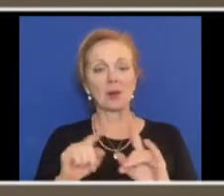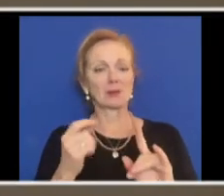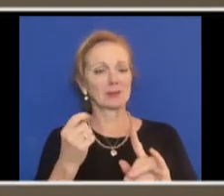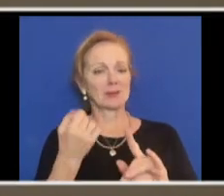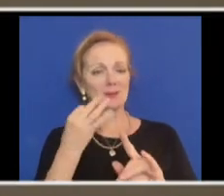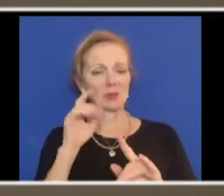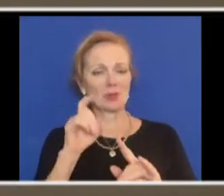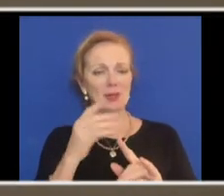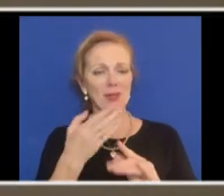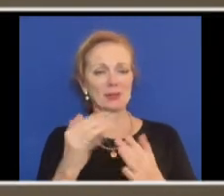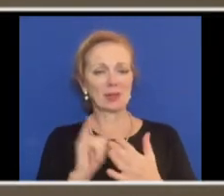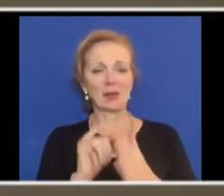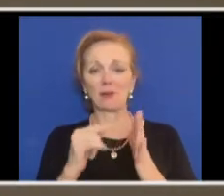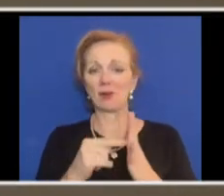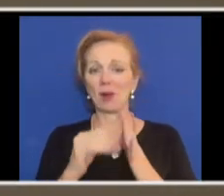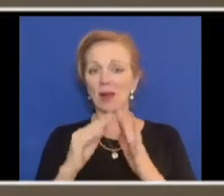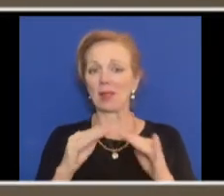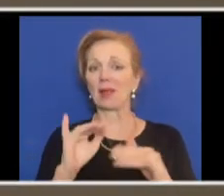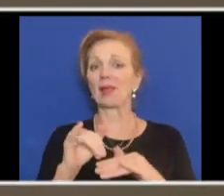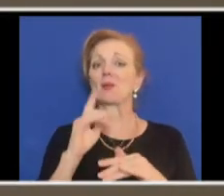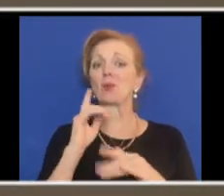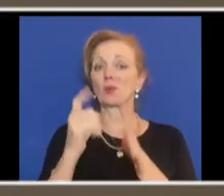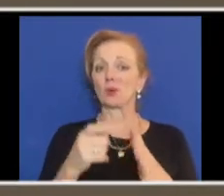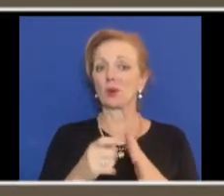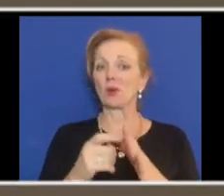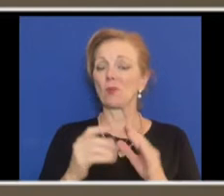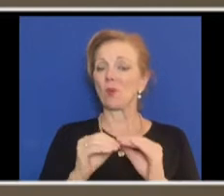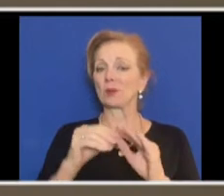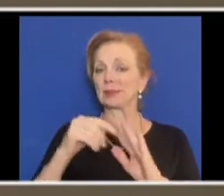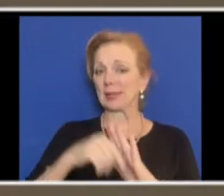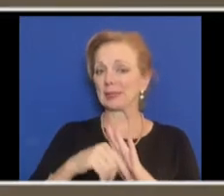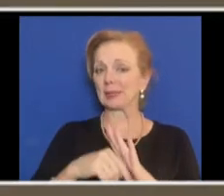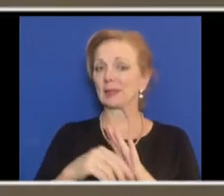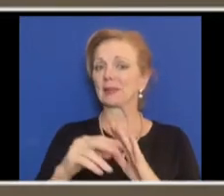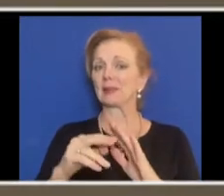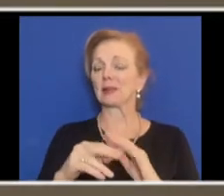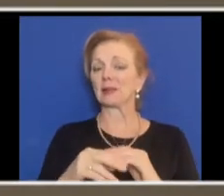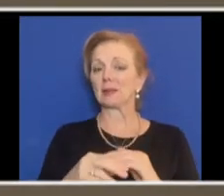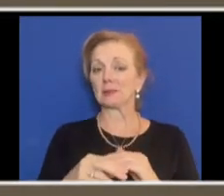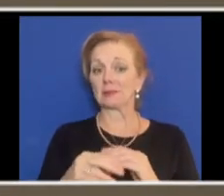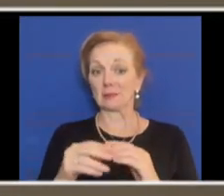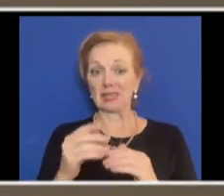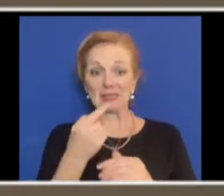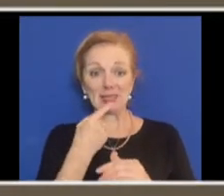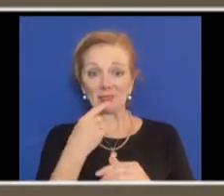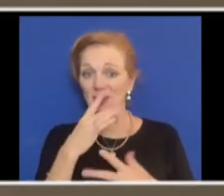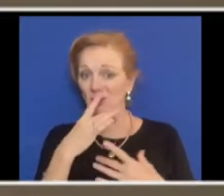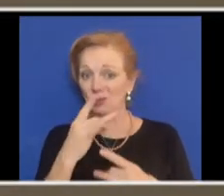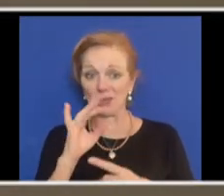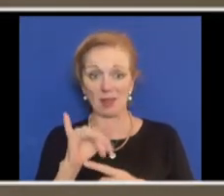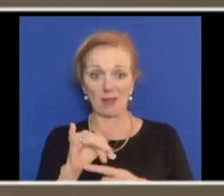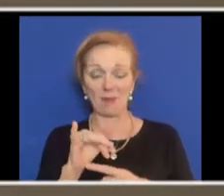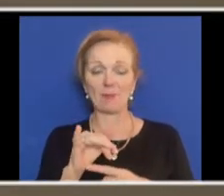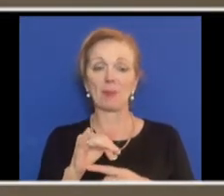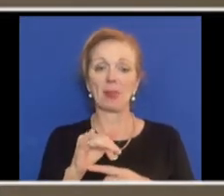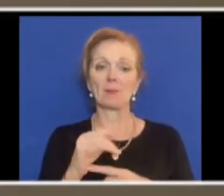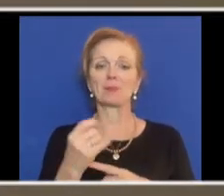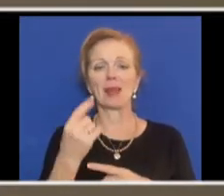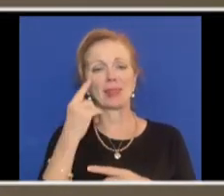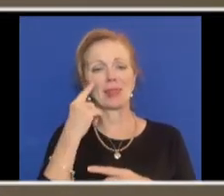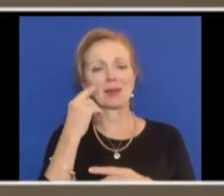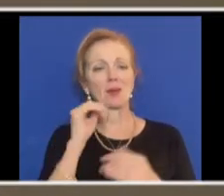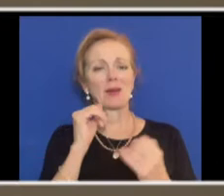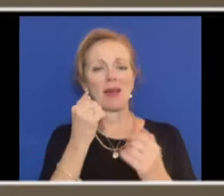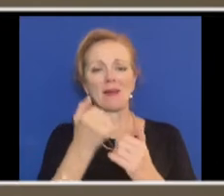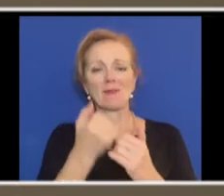you need things like affordable housing that is going to require more density the the very thing that you've said you're not interested in so I I think everyone needs